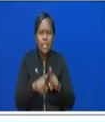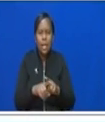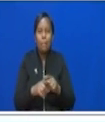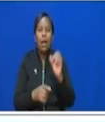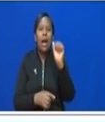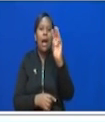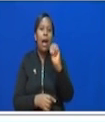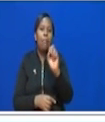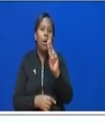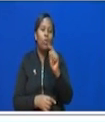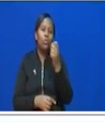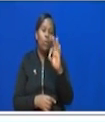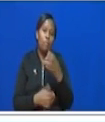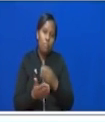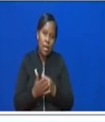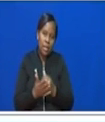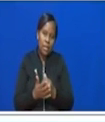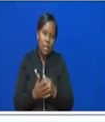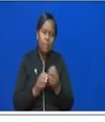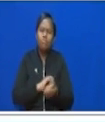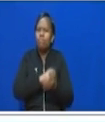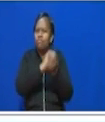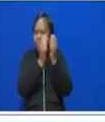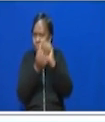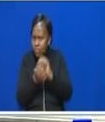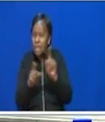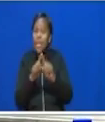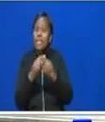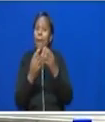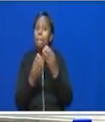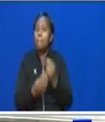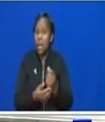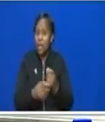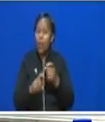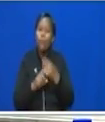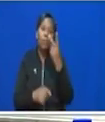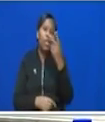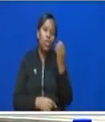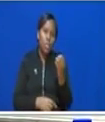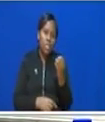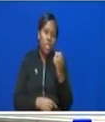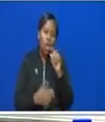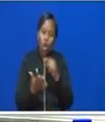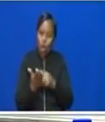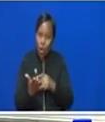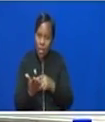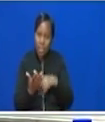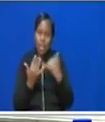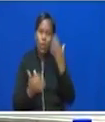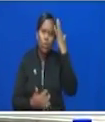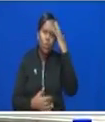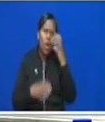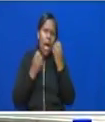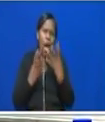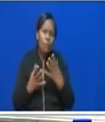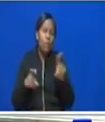amount of money. We are exchanging that money from the 20 shillings coins, and we want to know